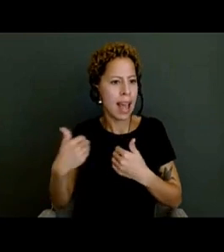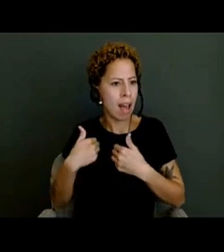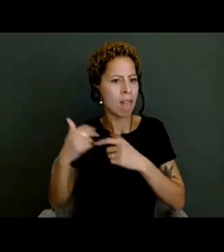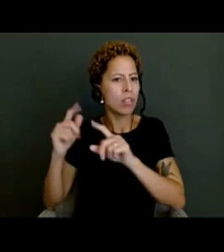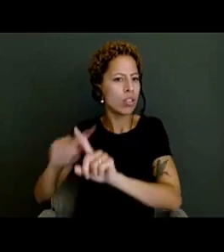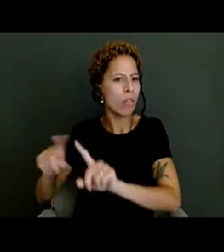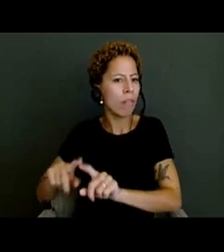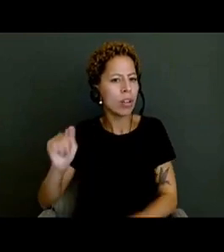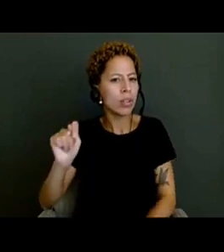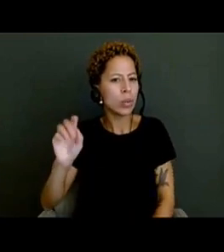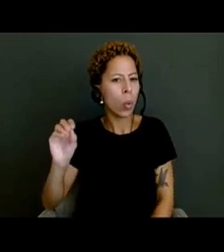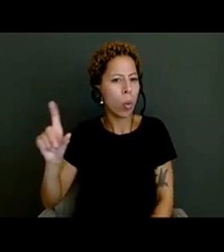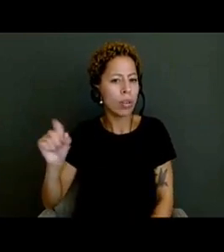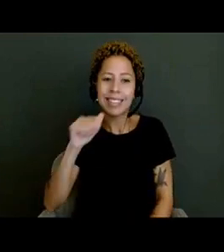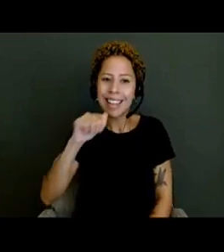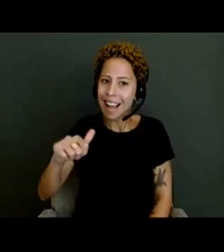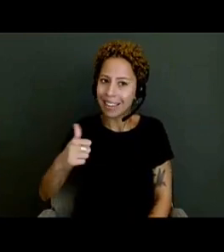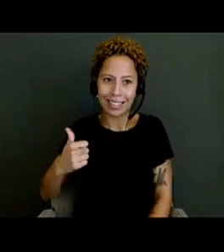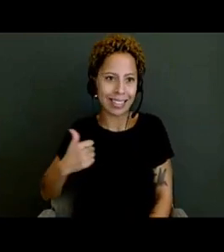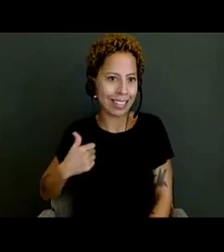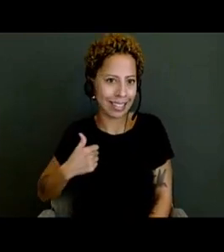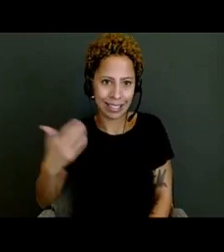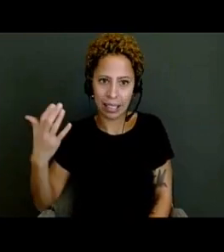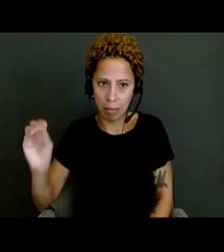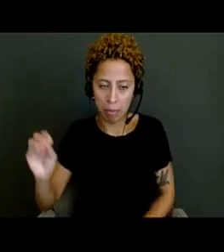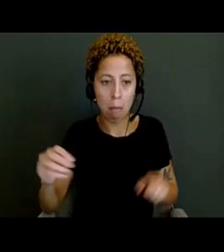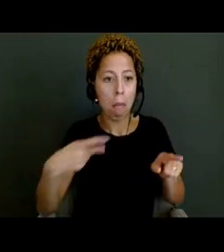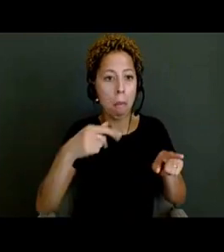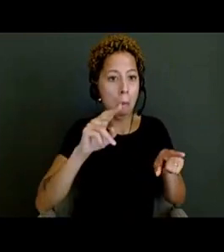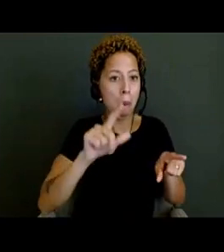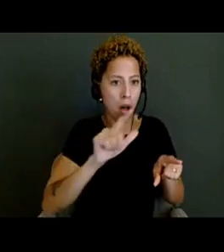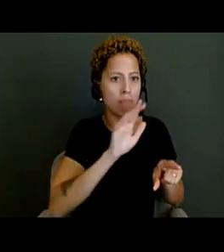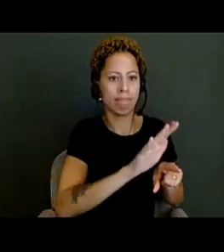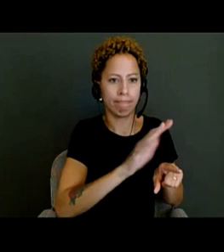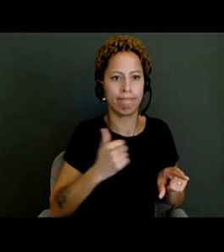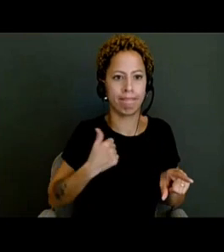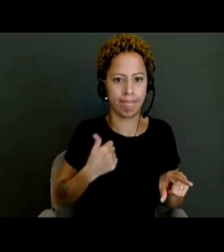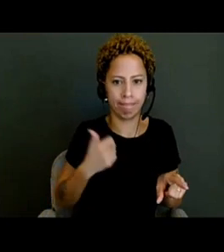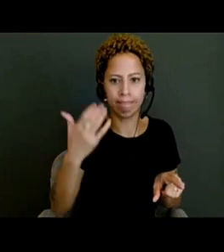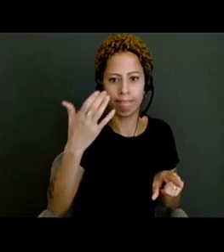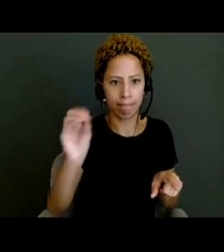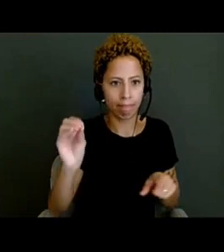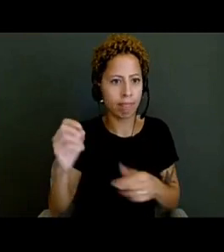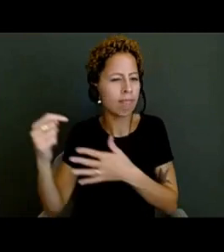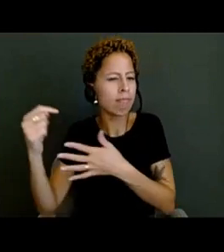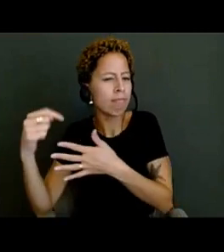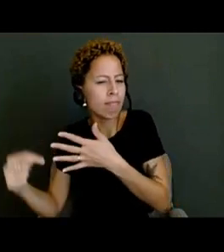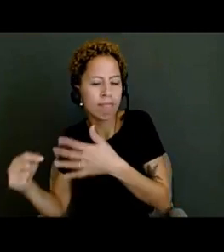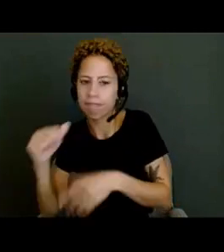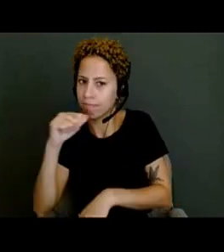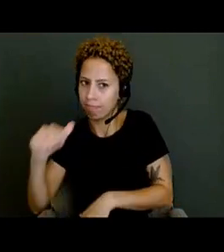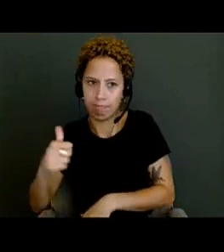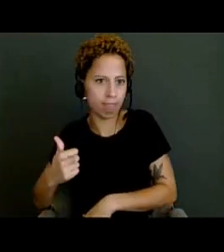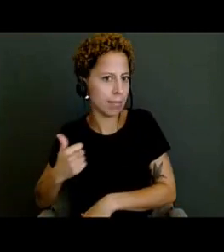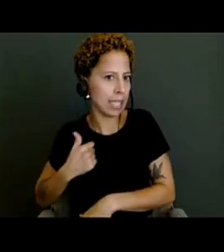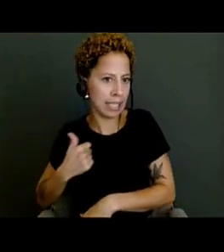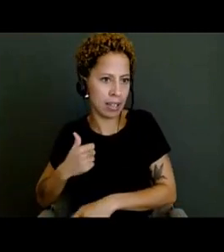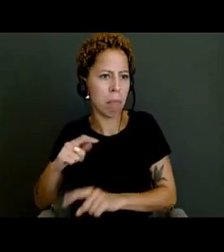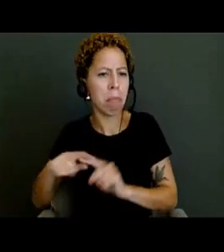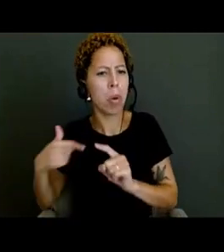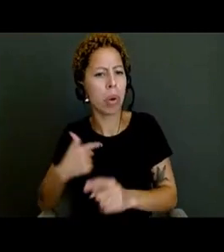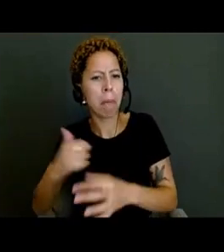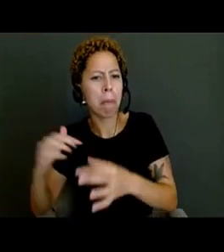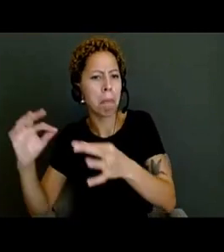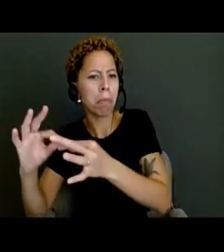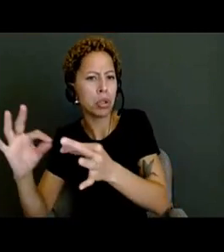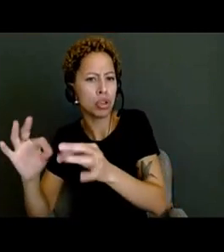just so you know. So Paul has a Canadian company. The other tools that we are mentioning are not Canadian, but we still want to mention them as an option